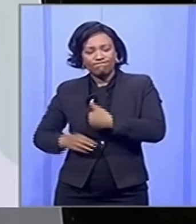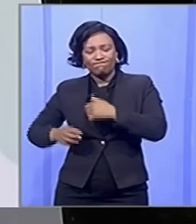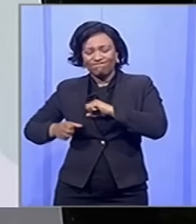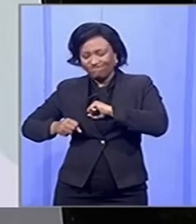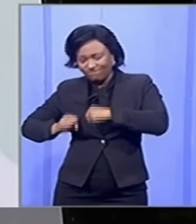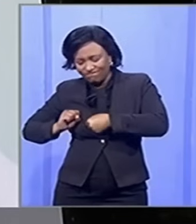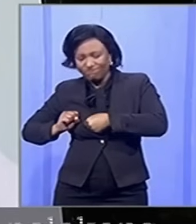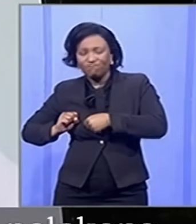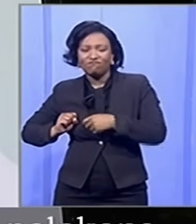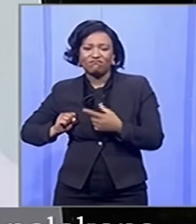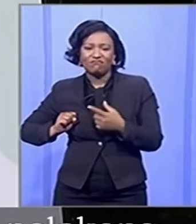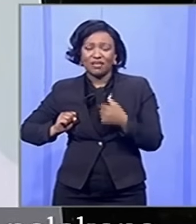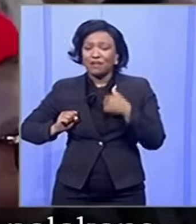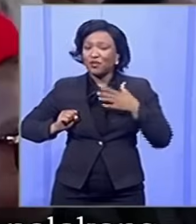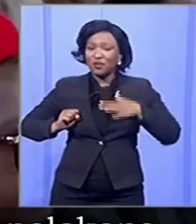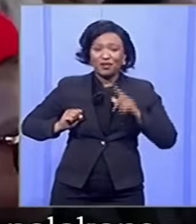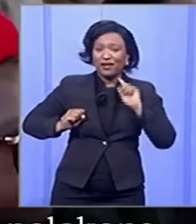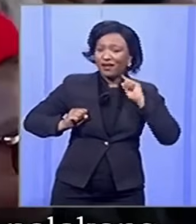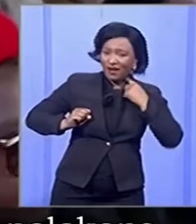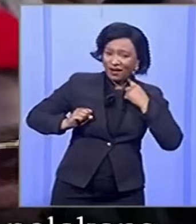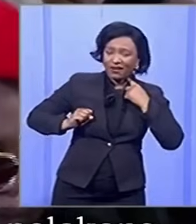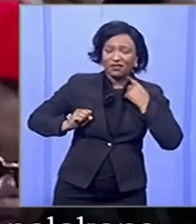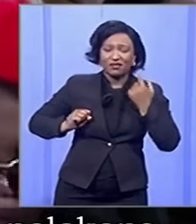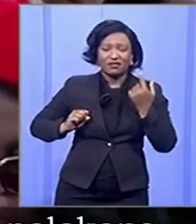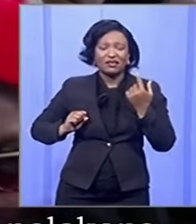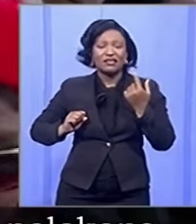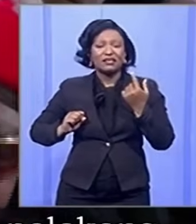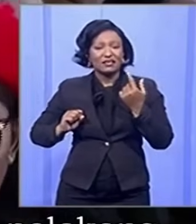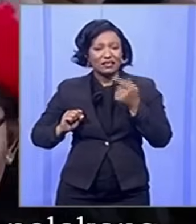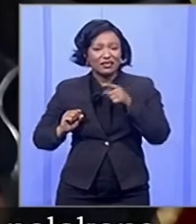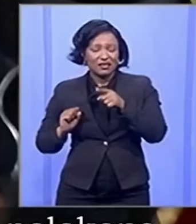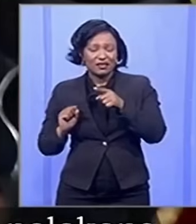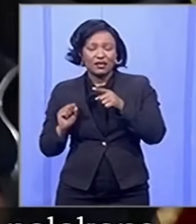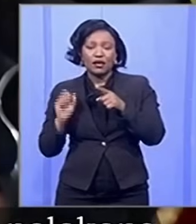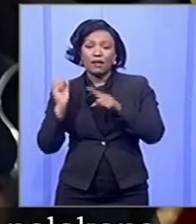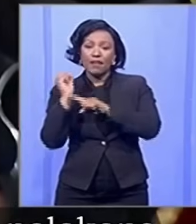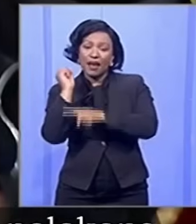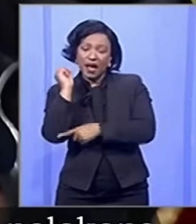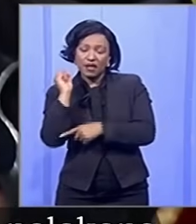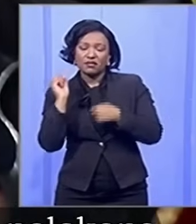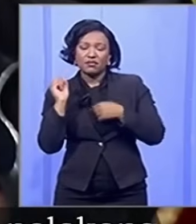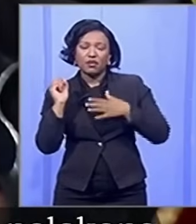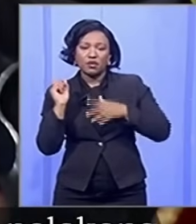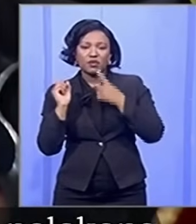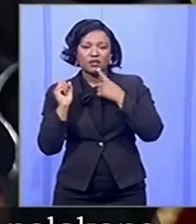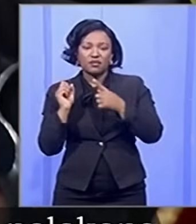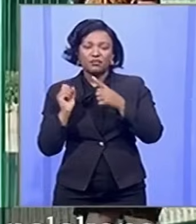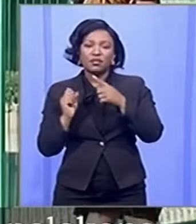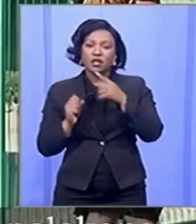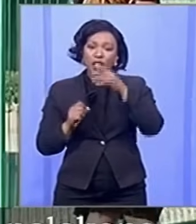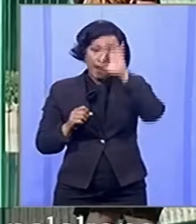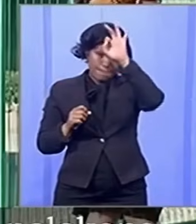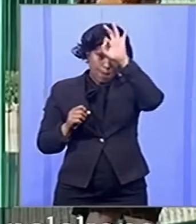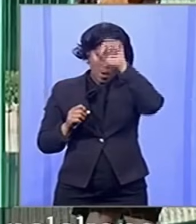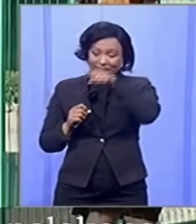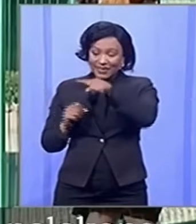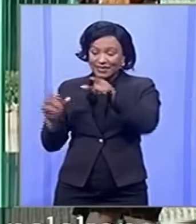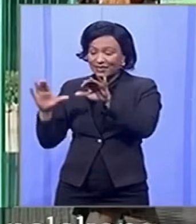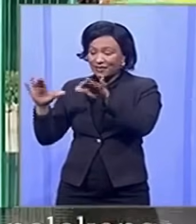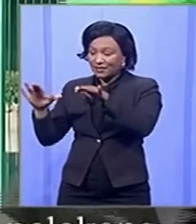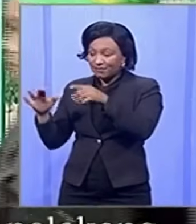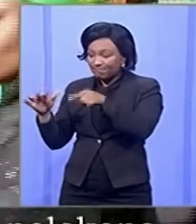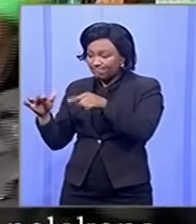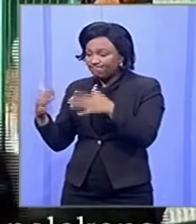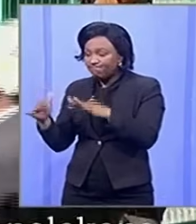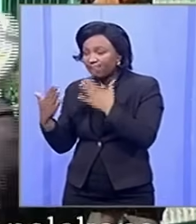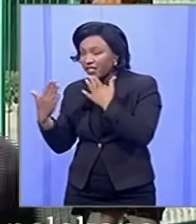lie. But lastly, I would like to say thanks to the police. We managed